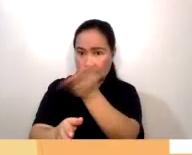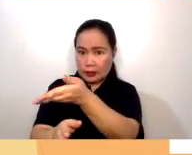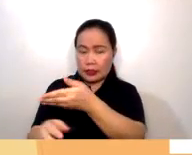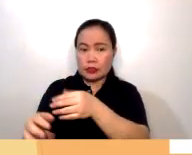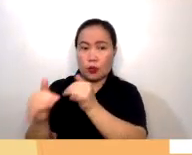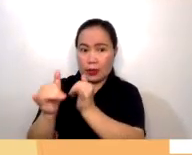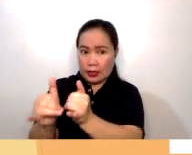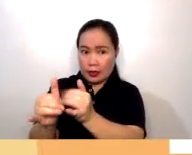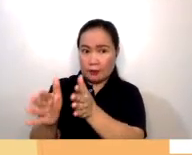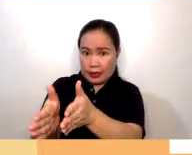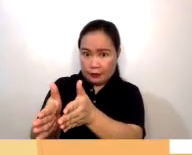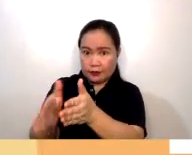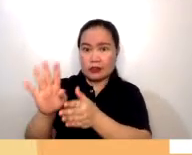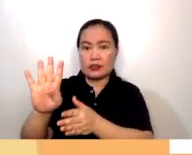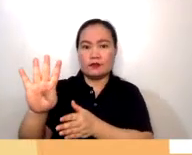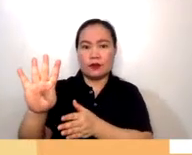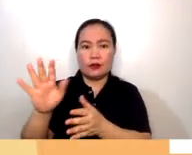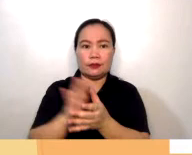ng ating equation.